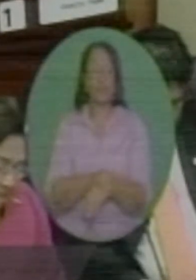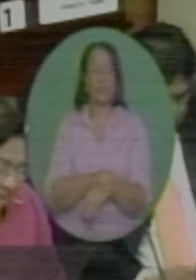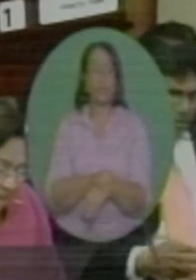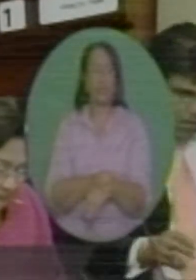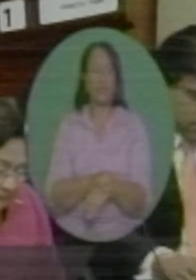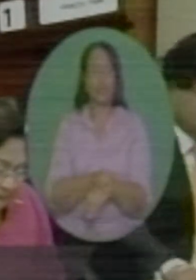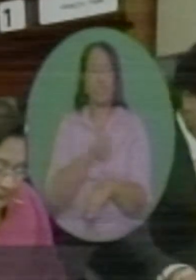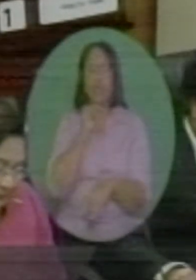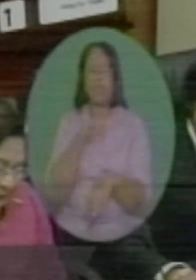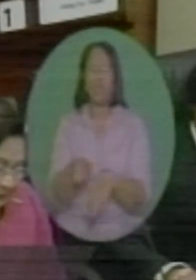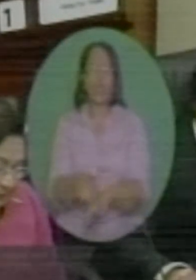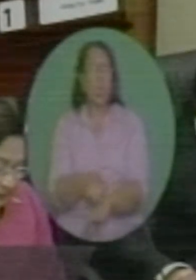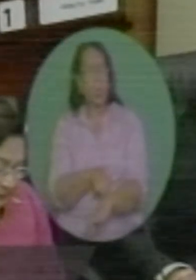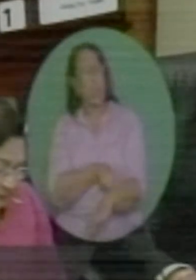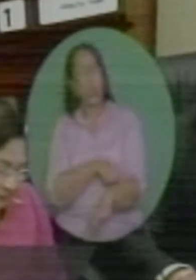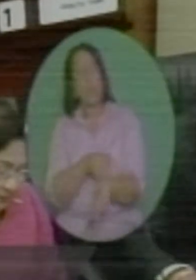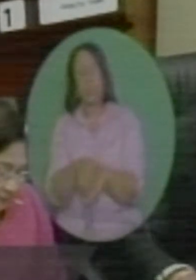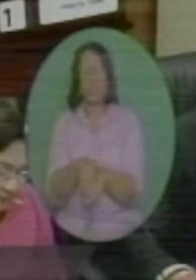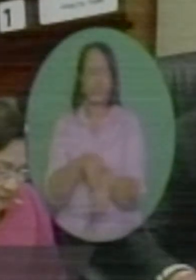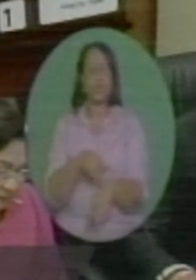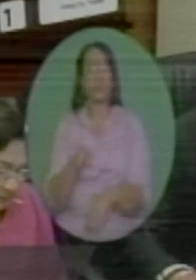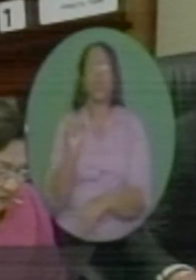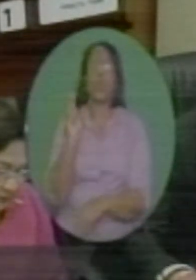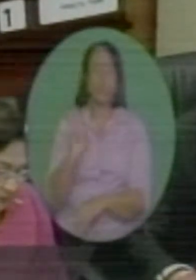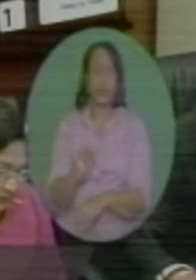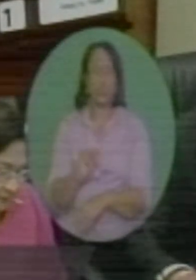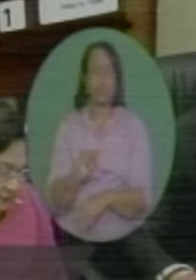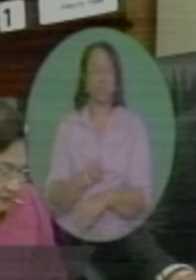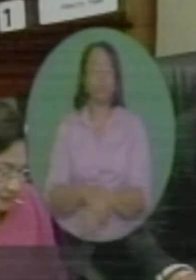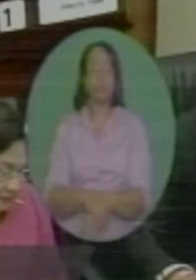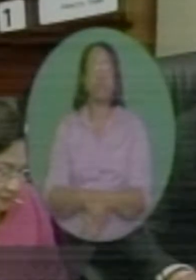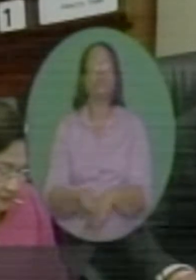To ensure that this is achieved, I propose to allocate